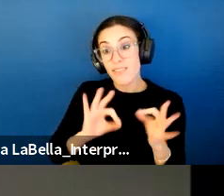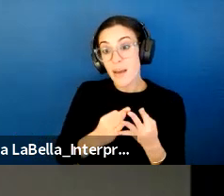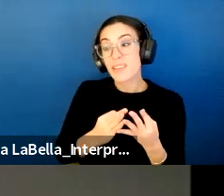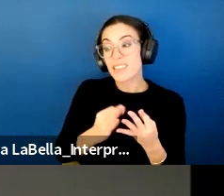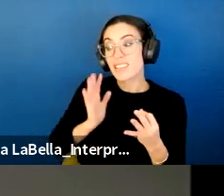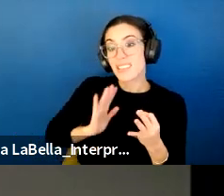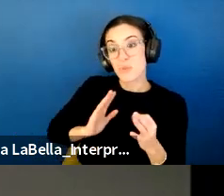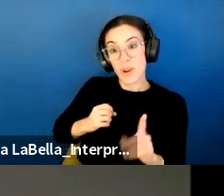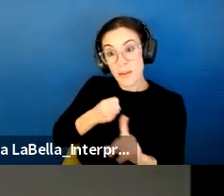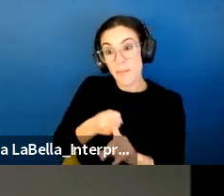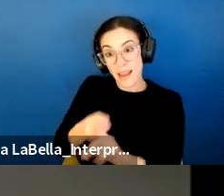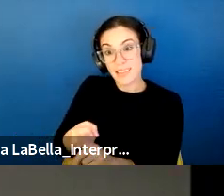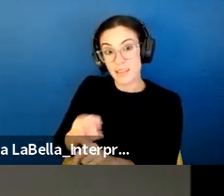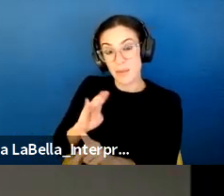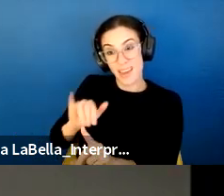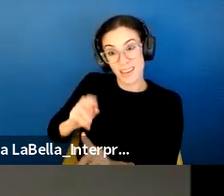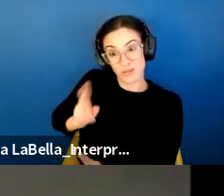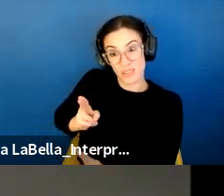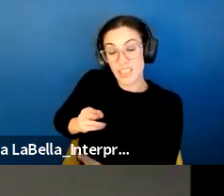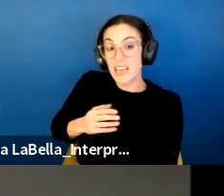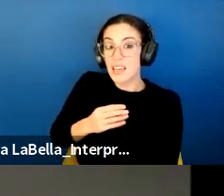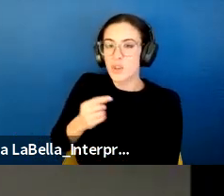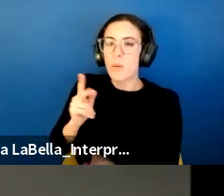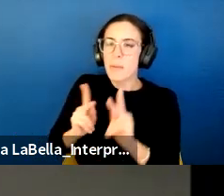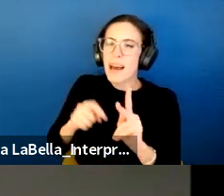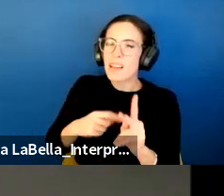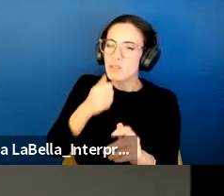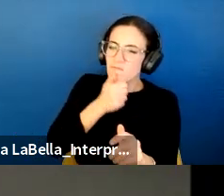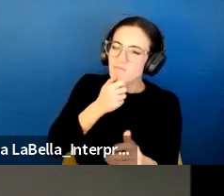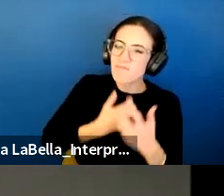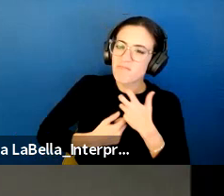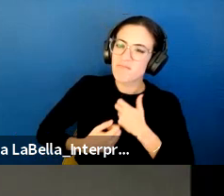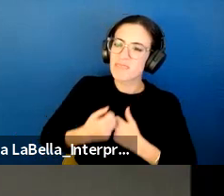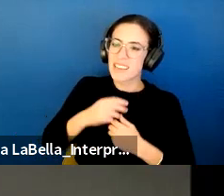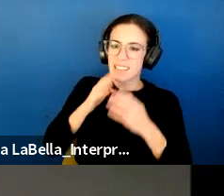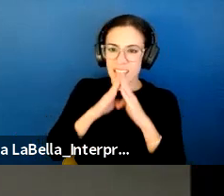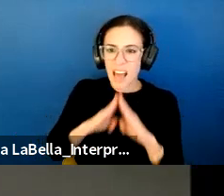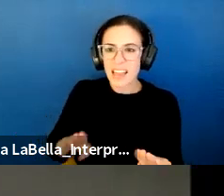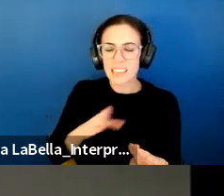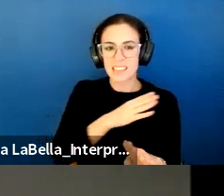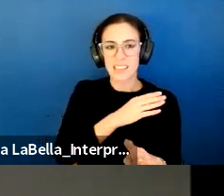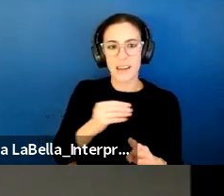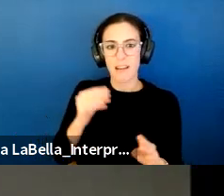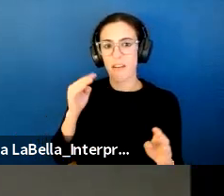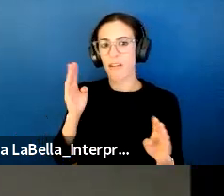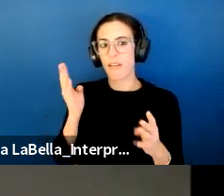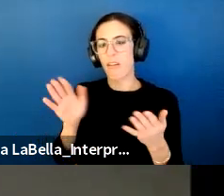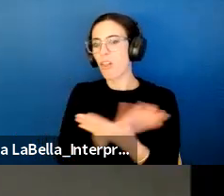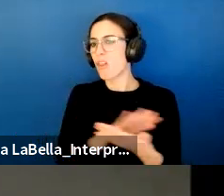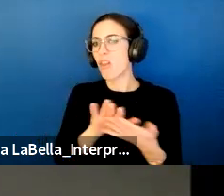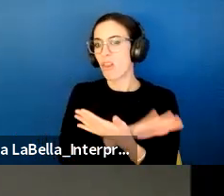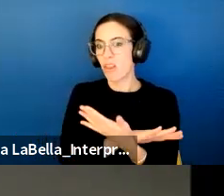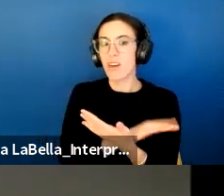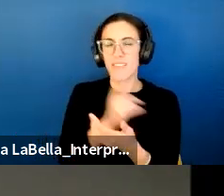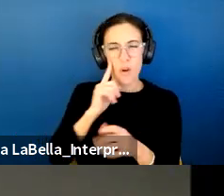with silence and re-victimization and trauma for a long period of time. And that should teach us really important